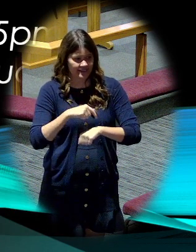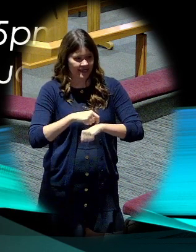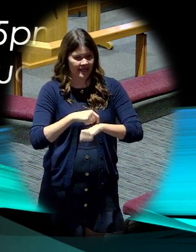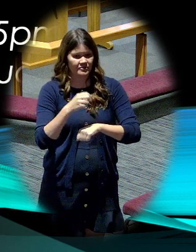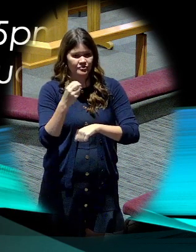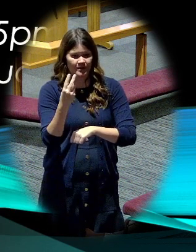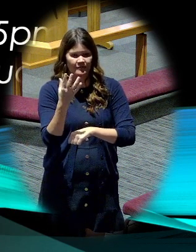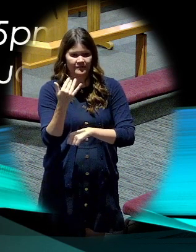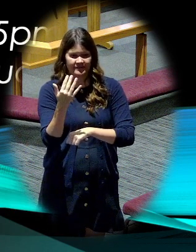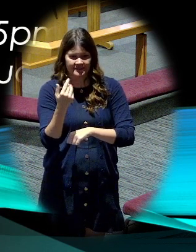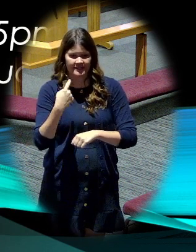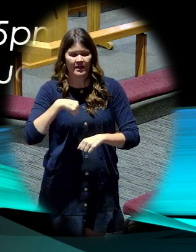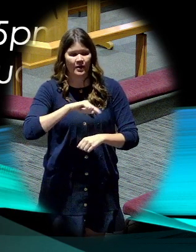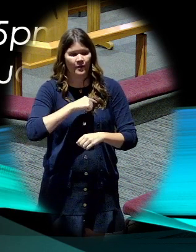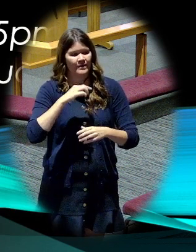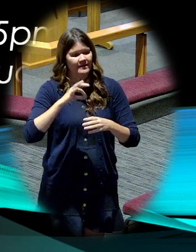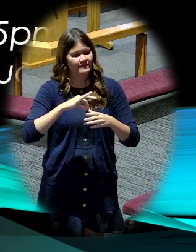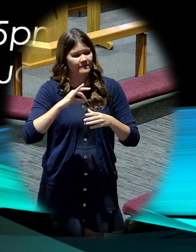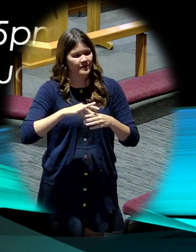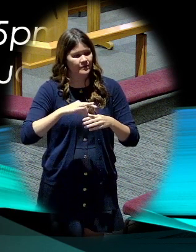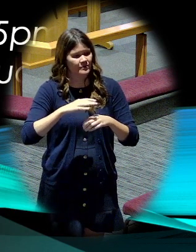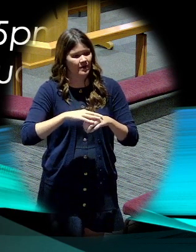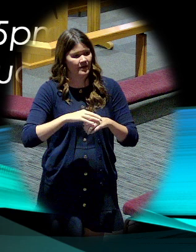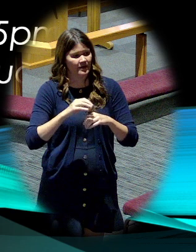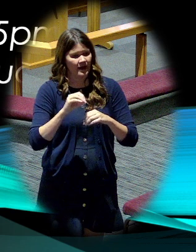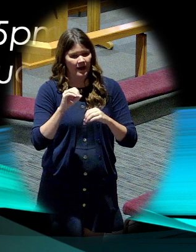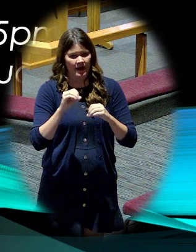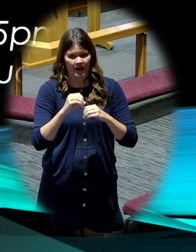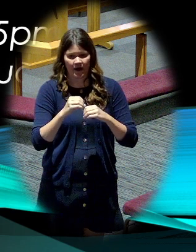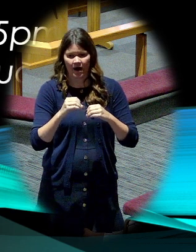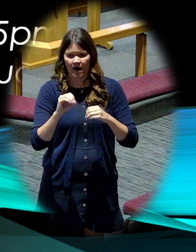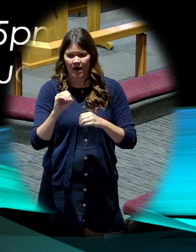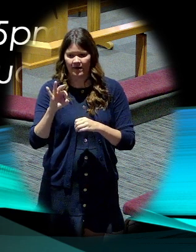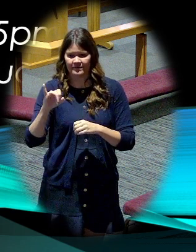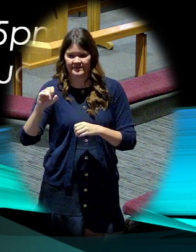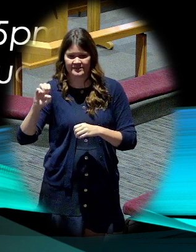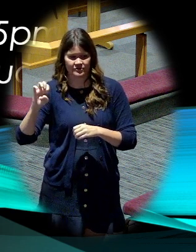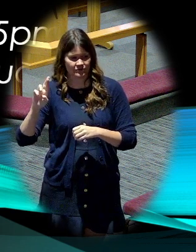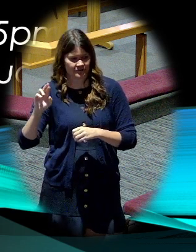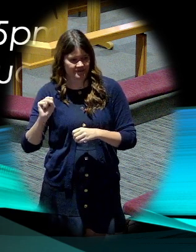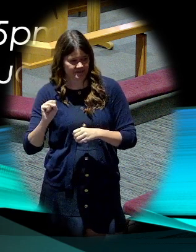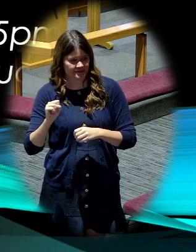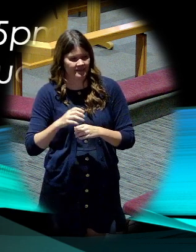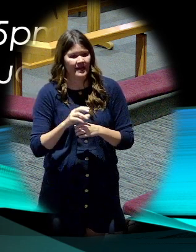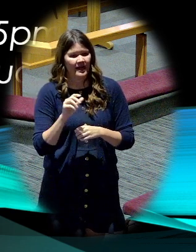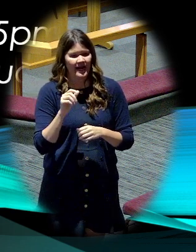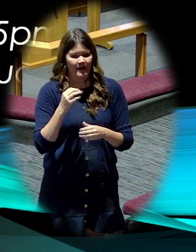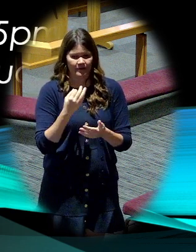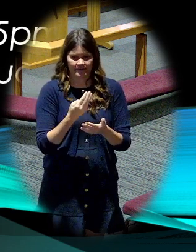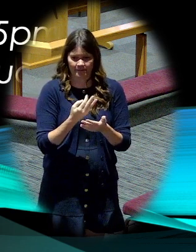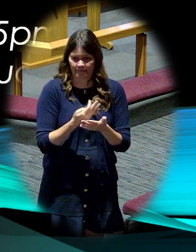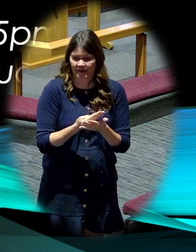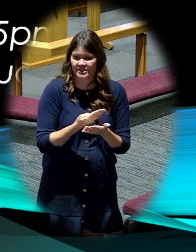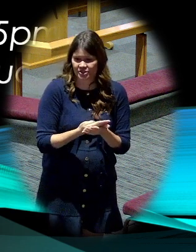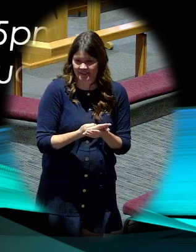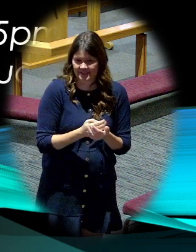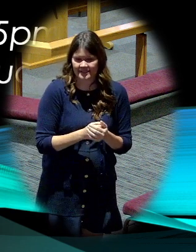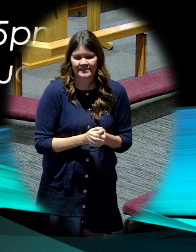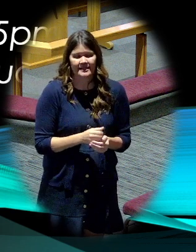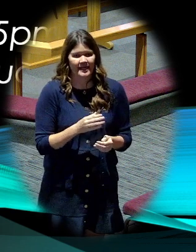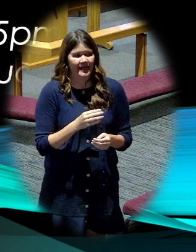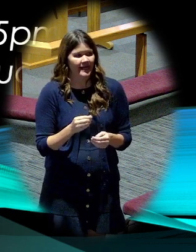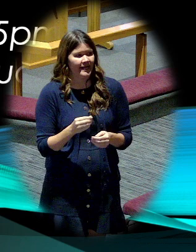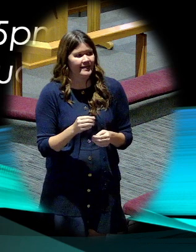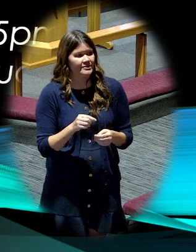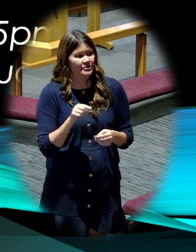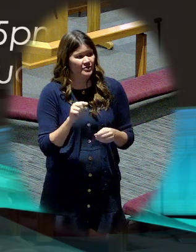we're going to be voting on a slate of officers and our 2023 budget. That budget is still available out